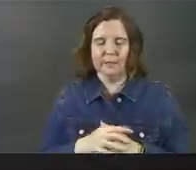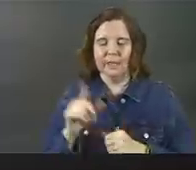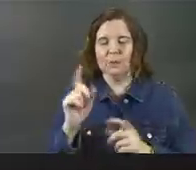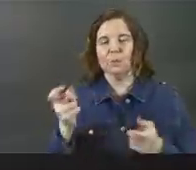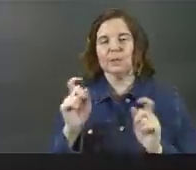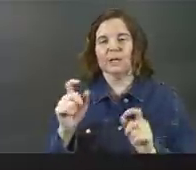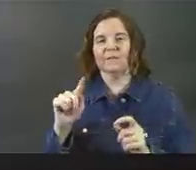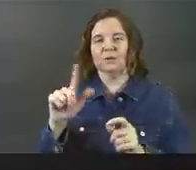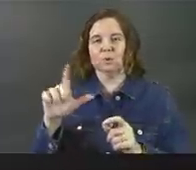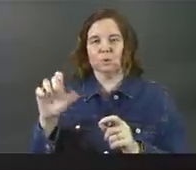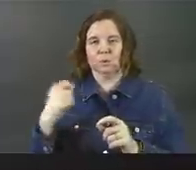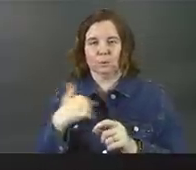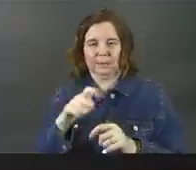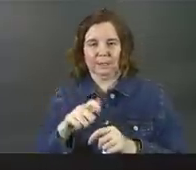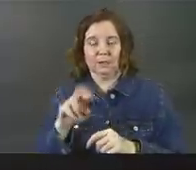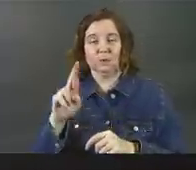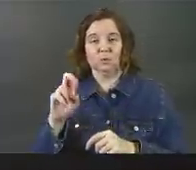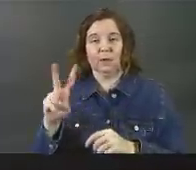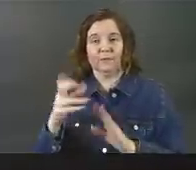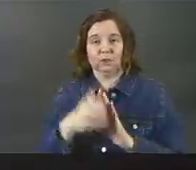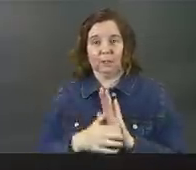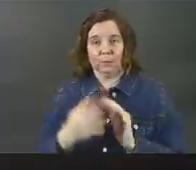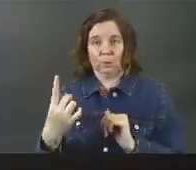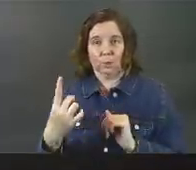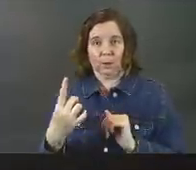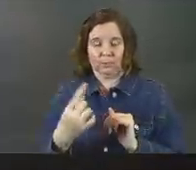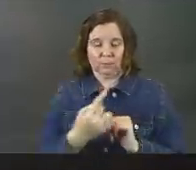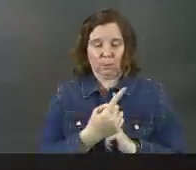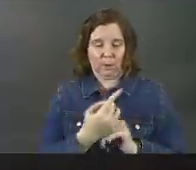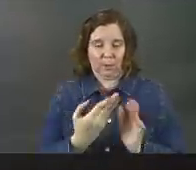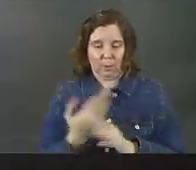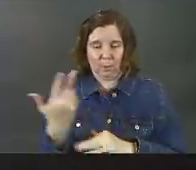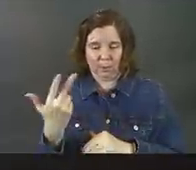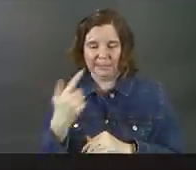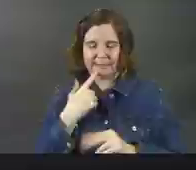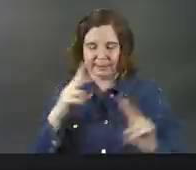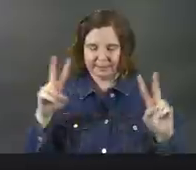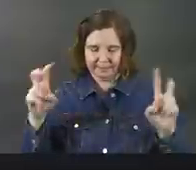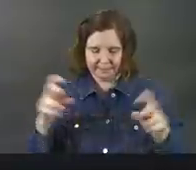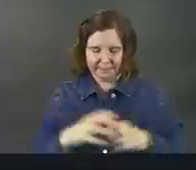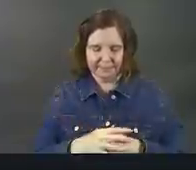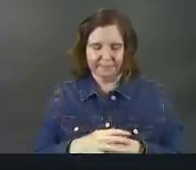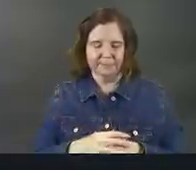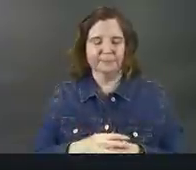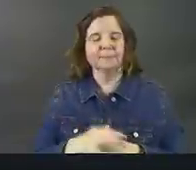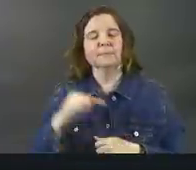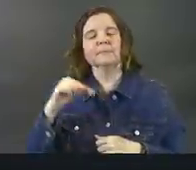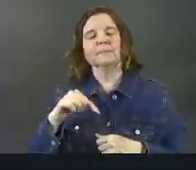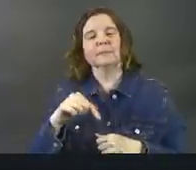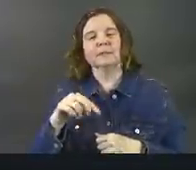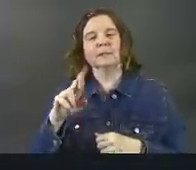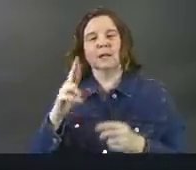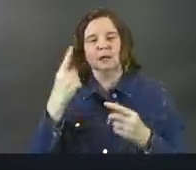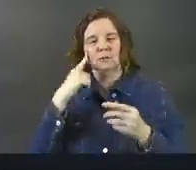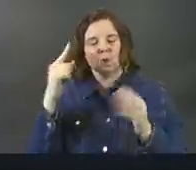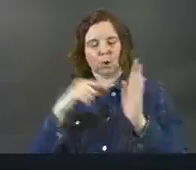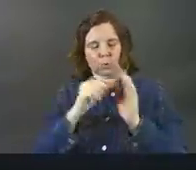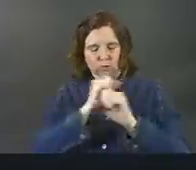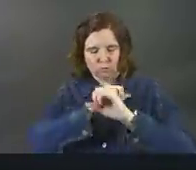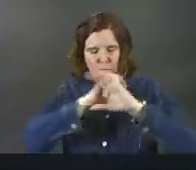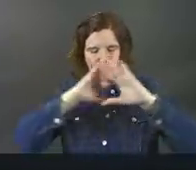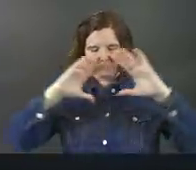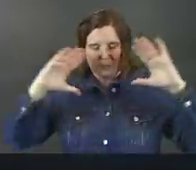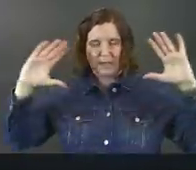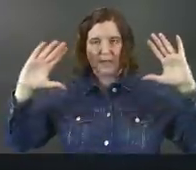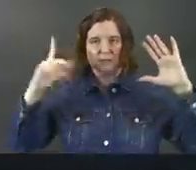is going to give us the tools that we need. Revelation chapter 1, verses 1 through 3 says this. This is a revelation from